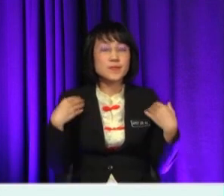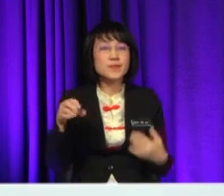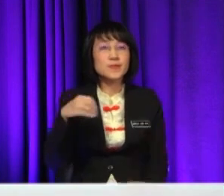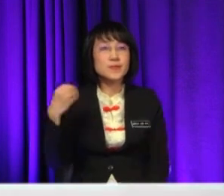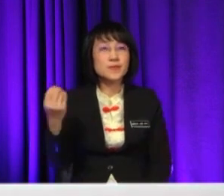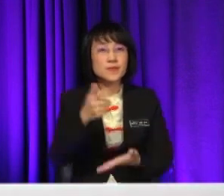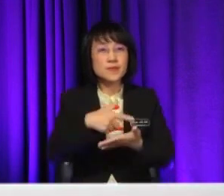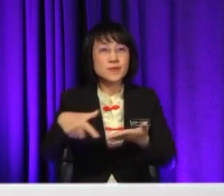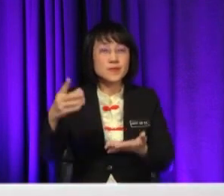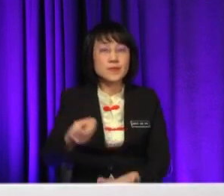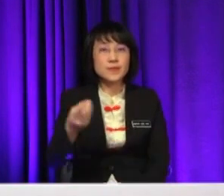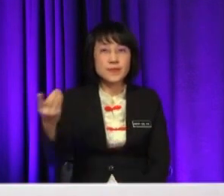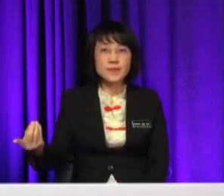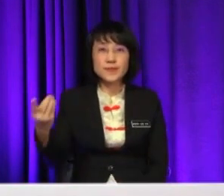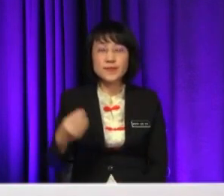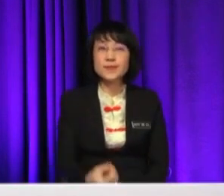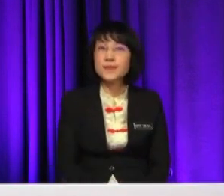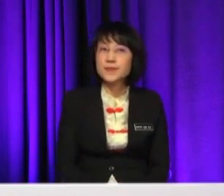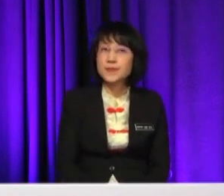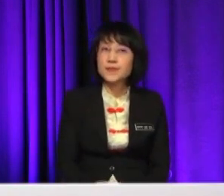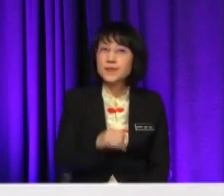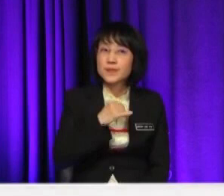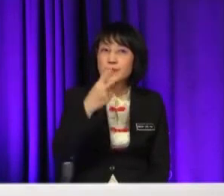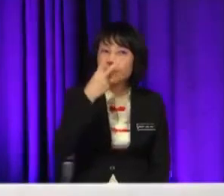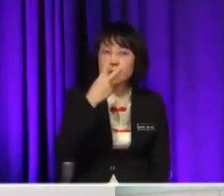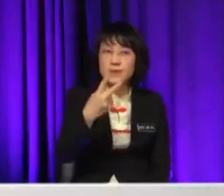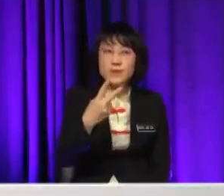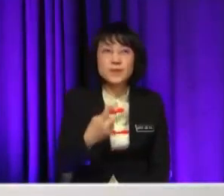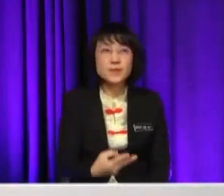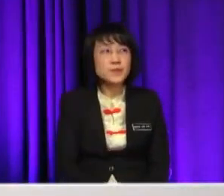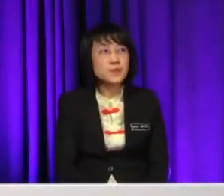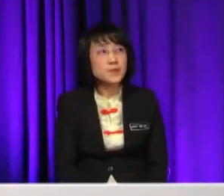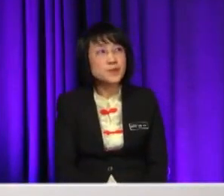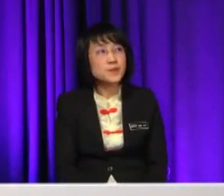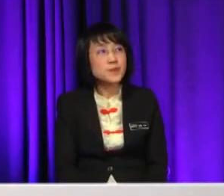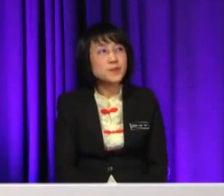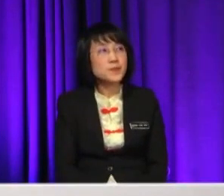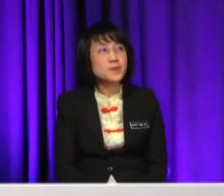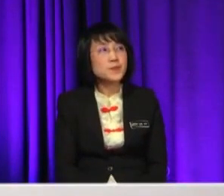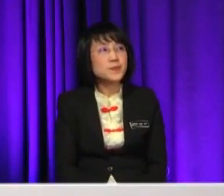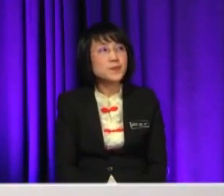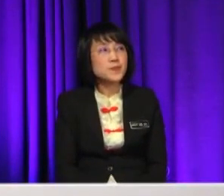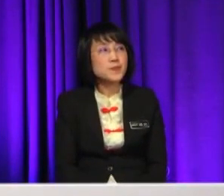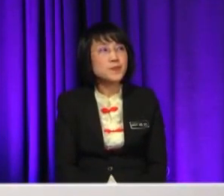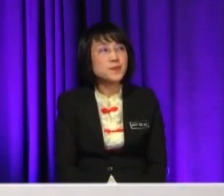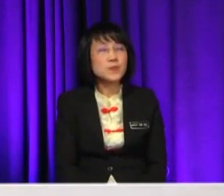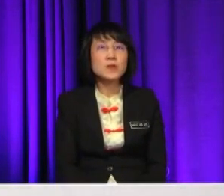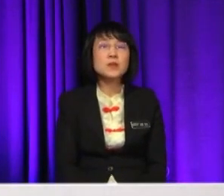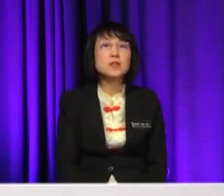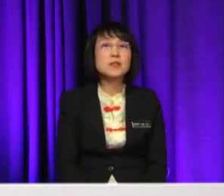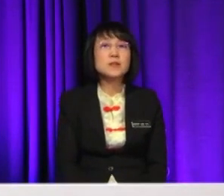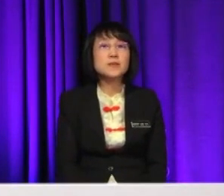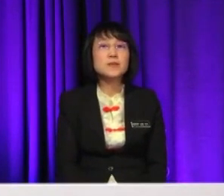Teacher, may I try? Yes, Ting. I see simile Okay, in the simile. second stanza and the fourth line.